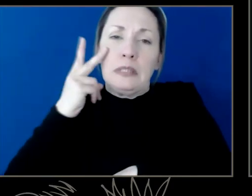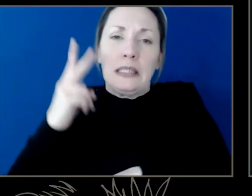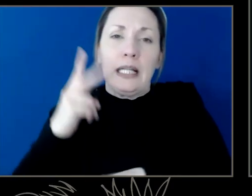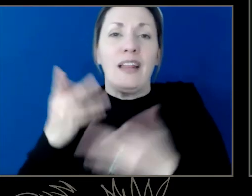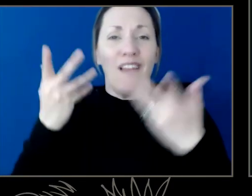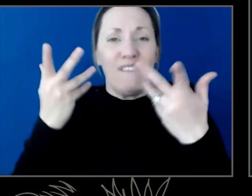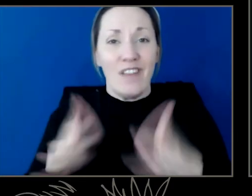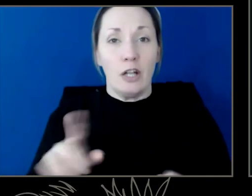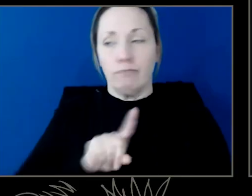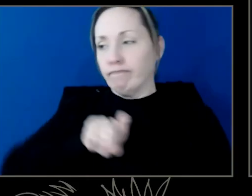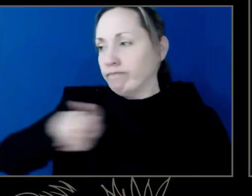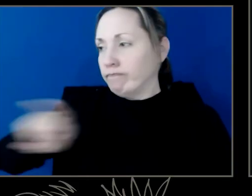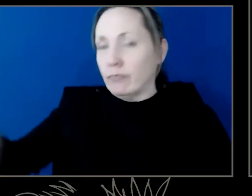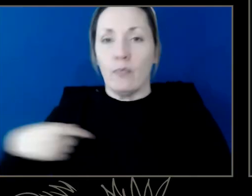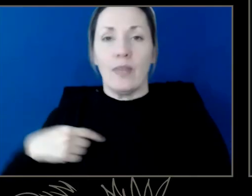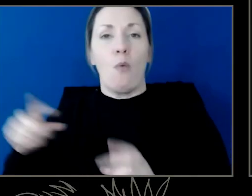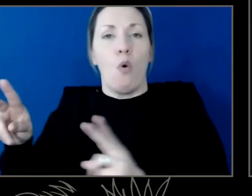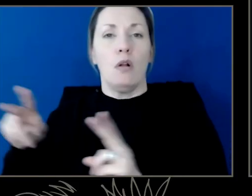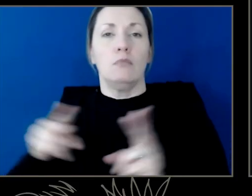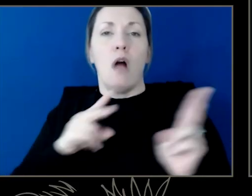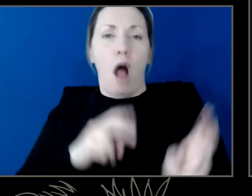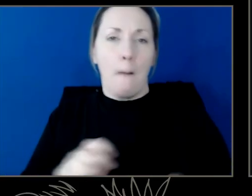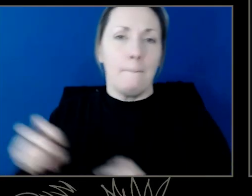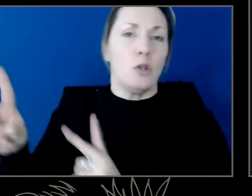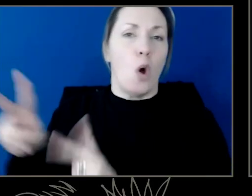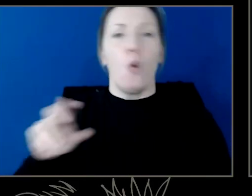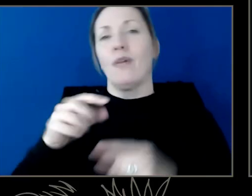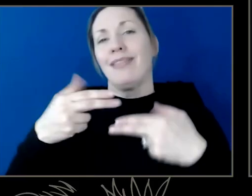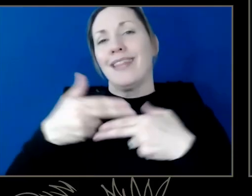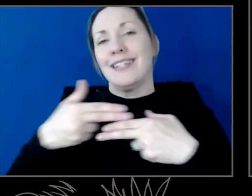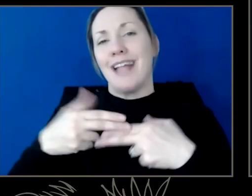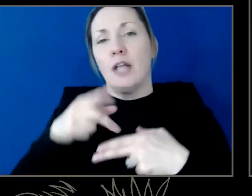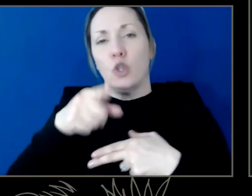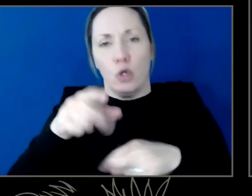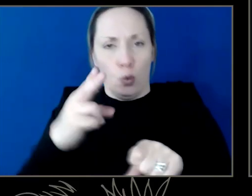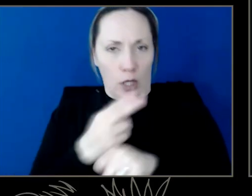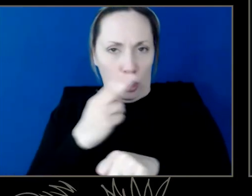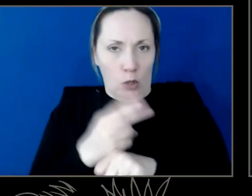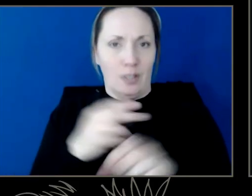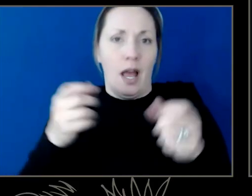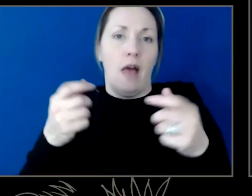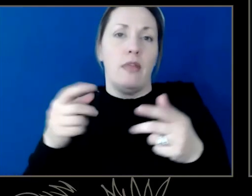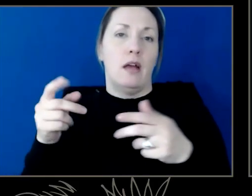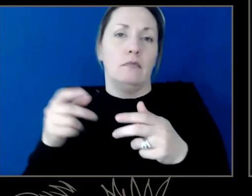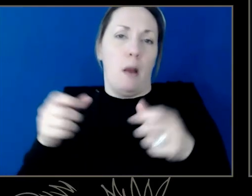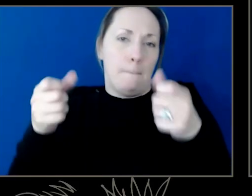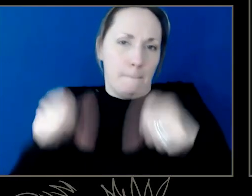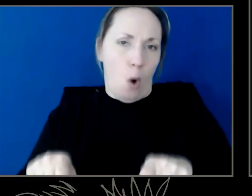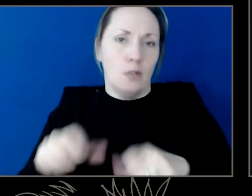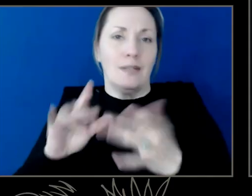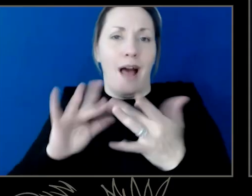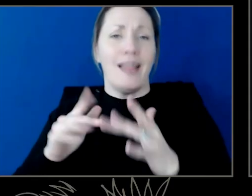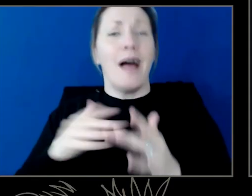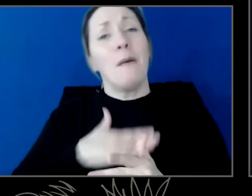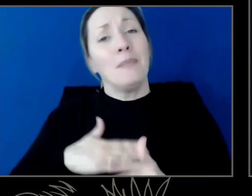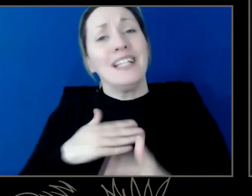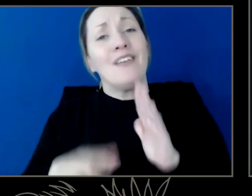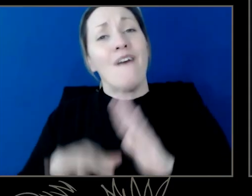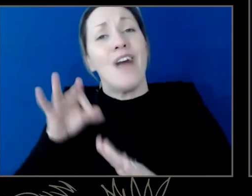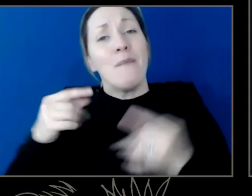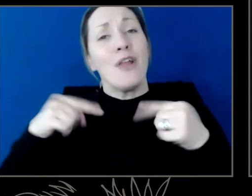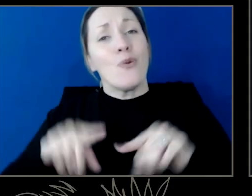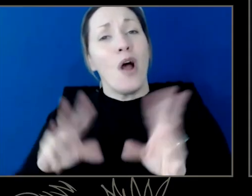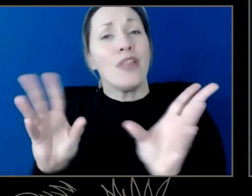also upload the slides for reference. And I'll post them online, but please come find me throughout the conference.